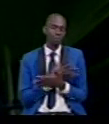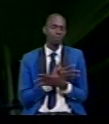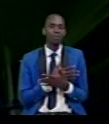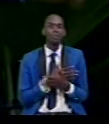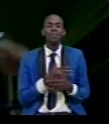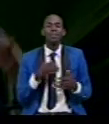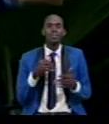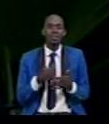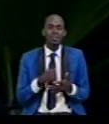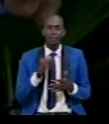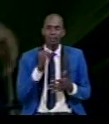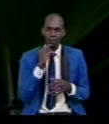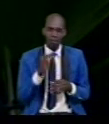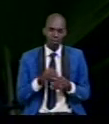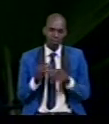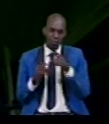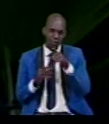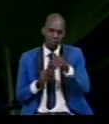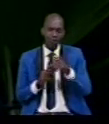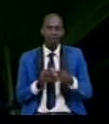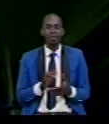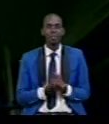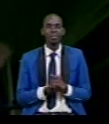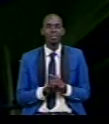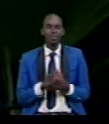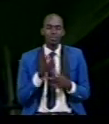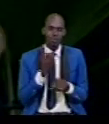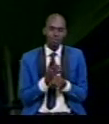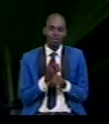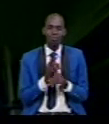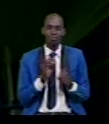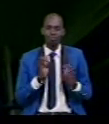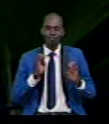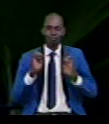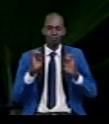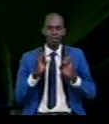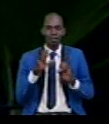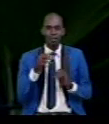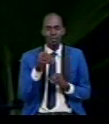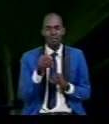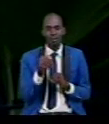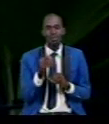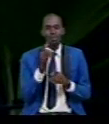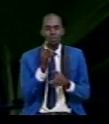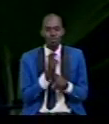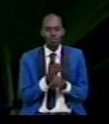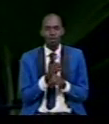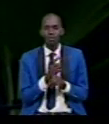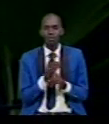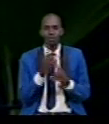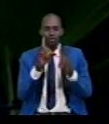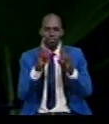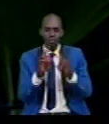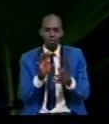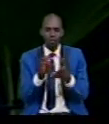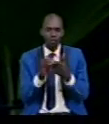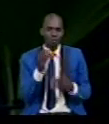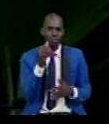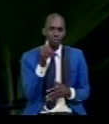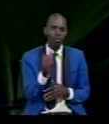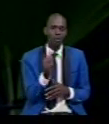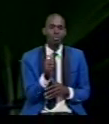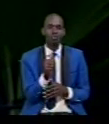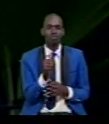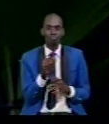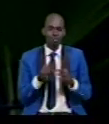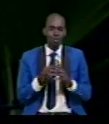out to my left-hand side under the canopy here. Start coming out. Start